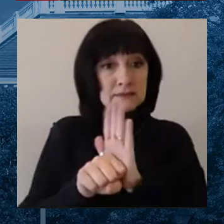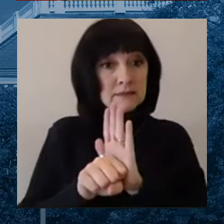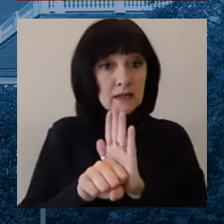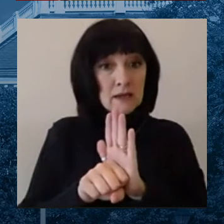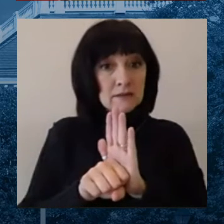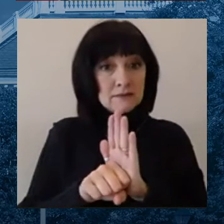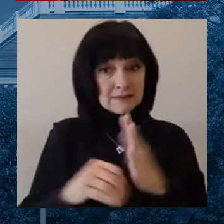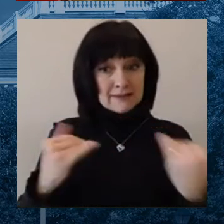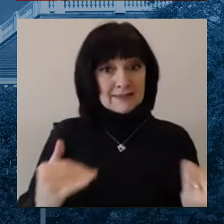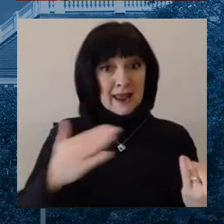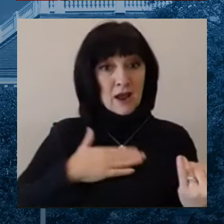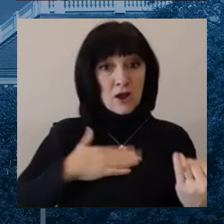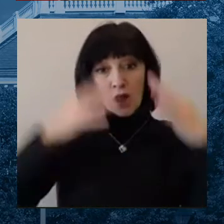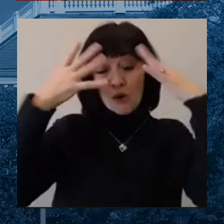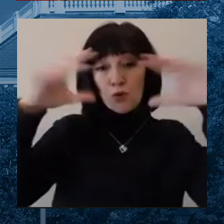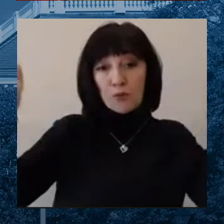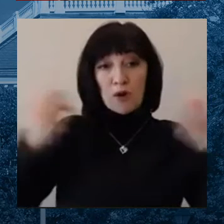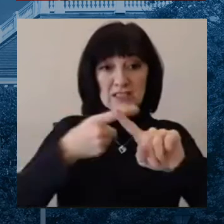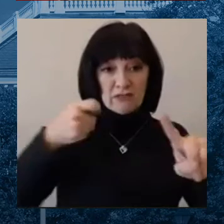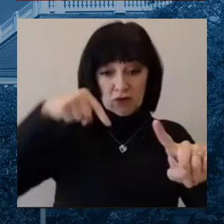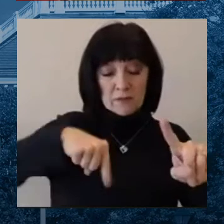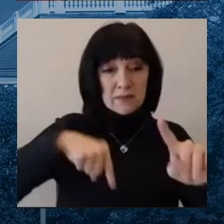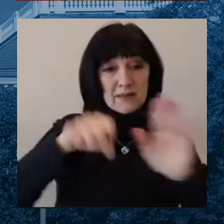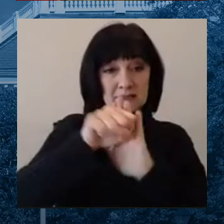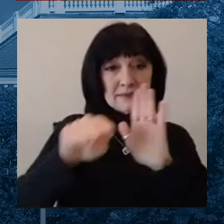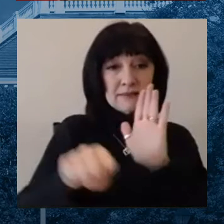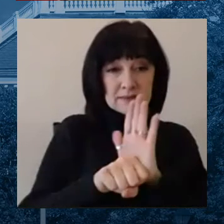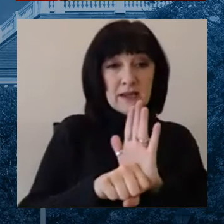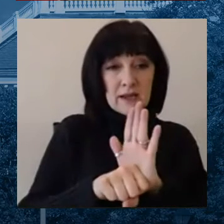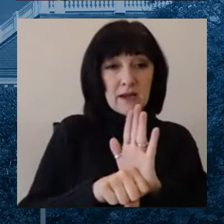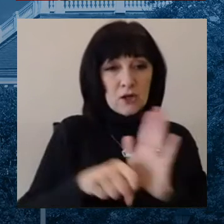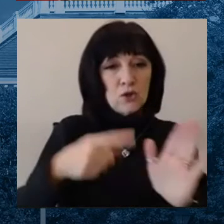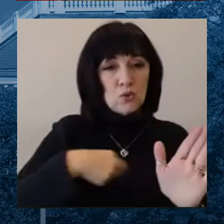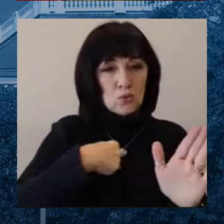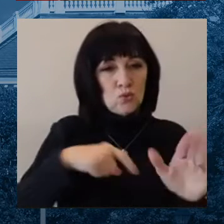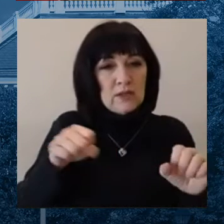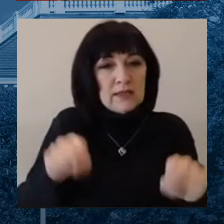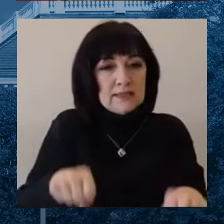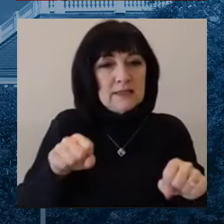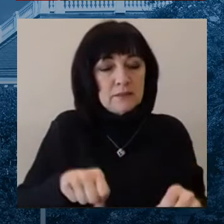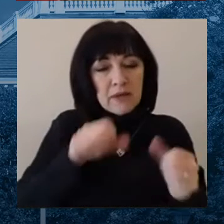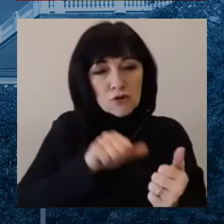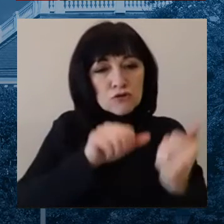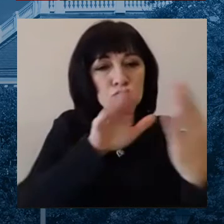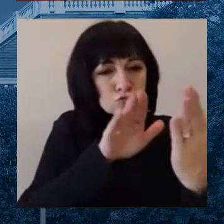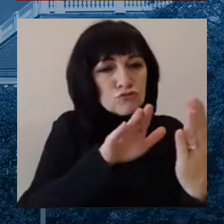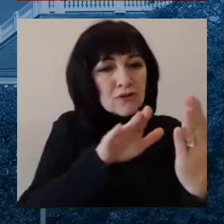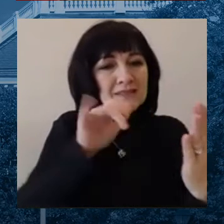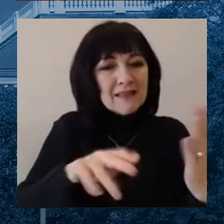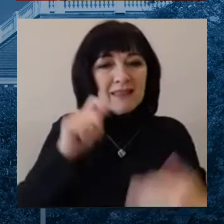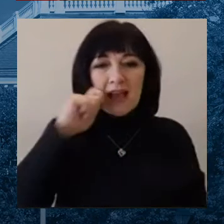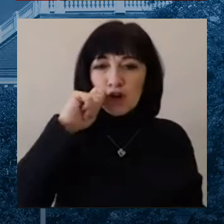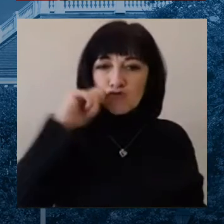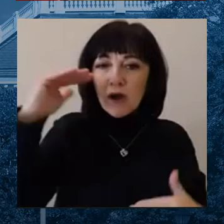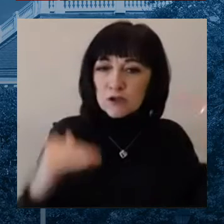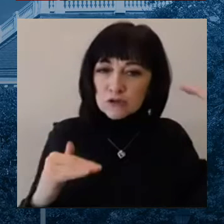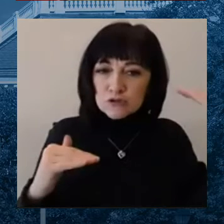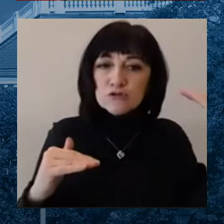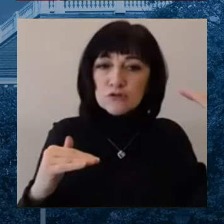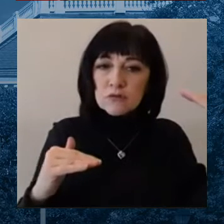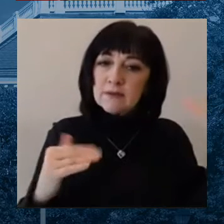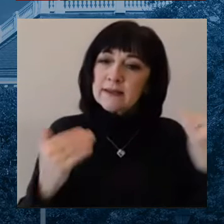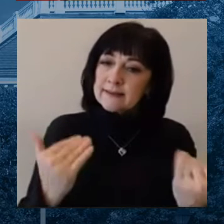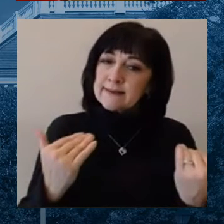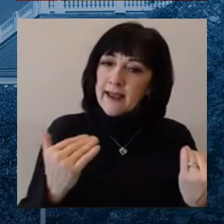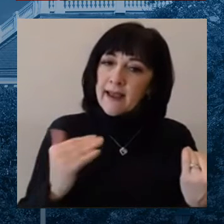these United States. And so to be able to address them, the Delaware Racial Justice Collaborative have come